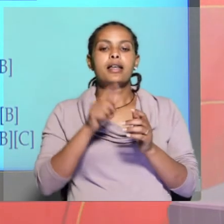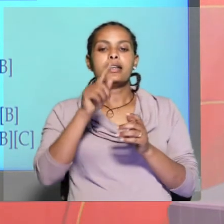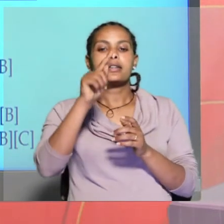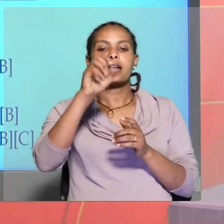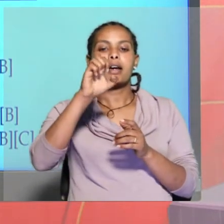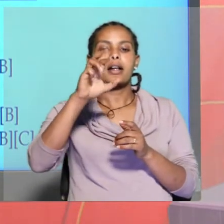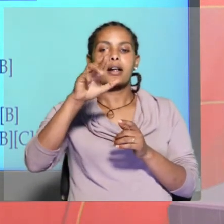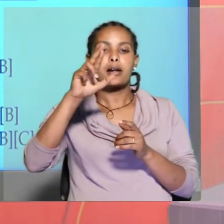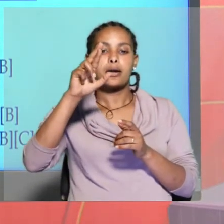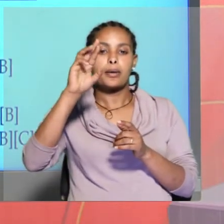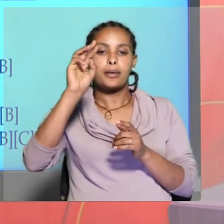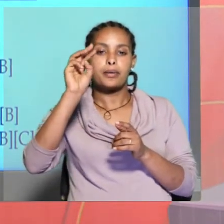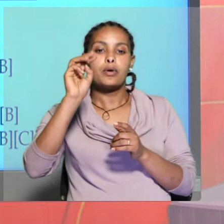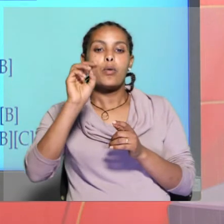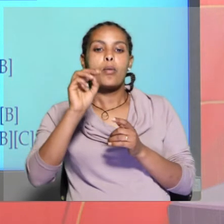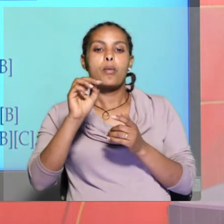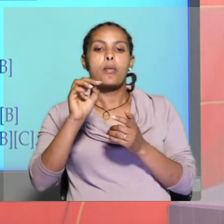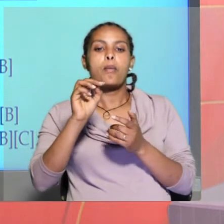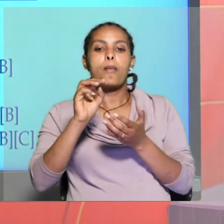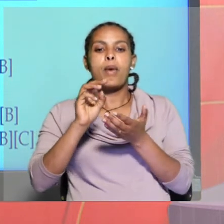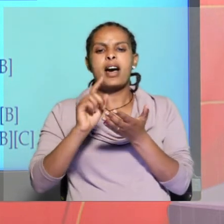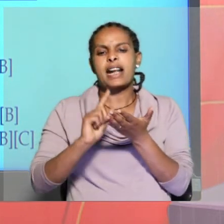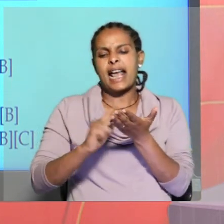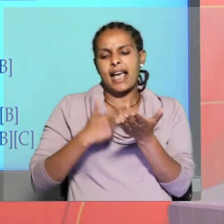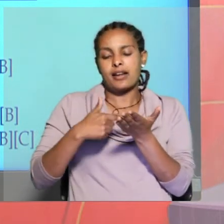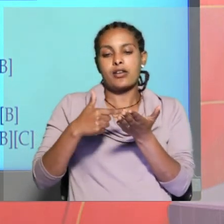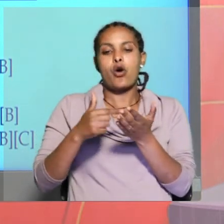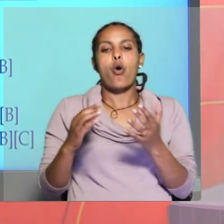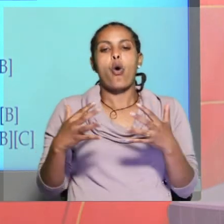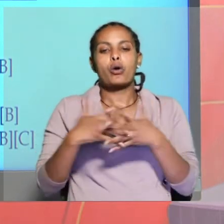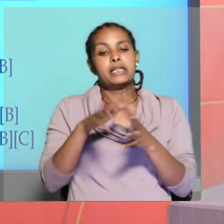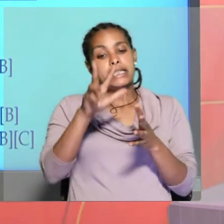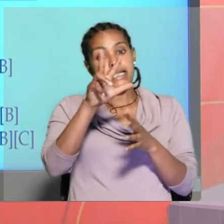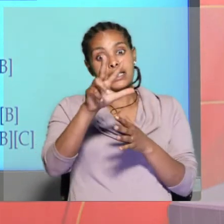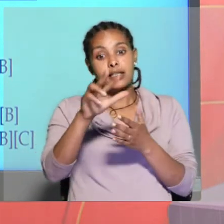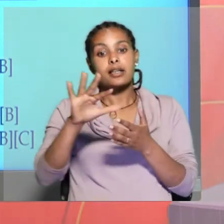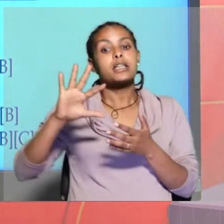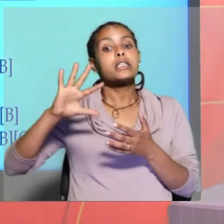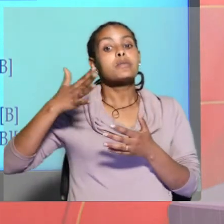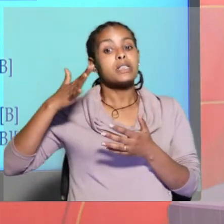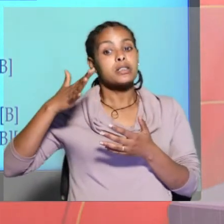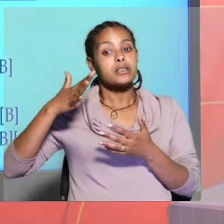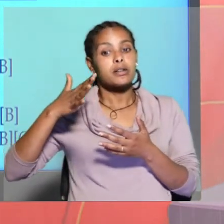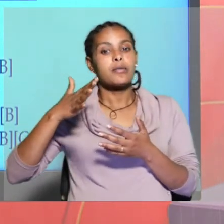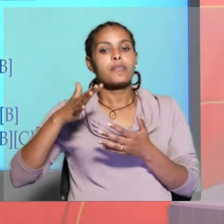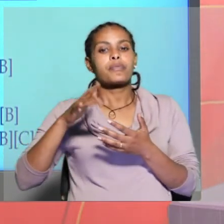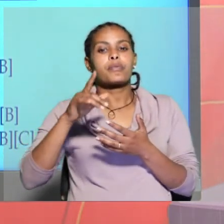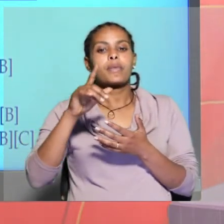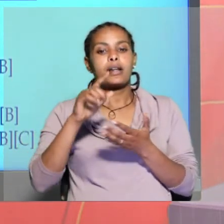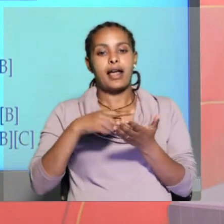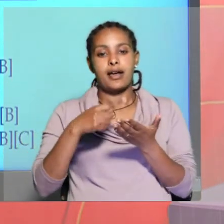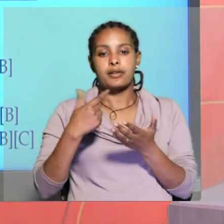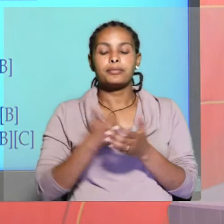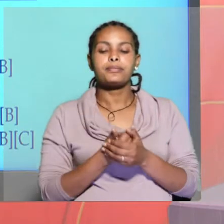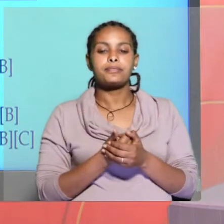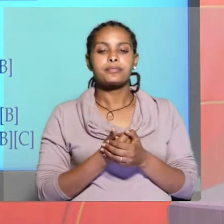Thermolecular is rare. Colliding of three species is rare.